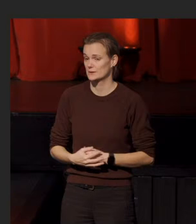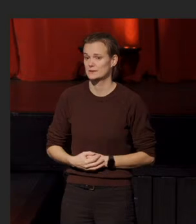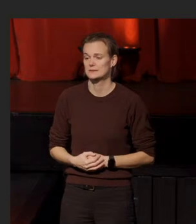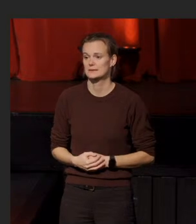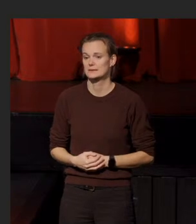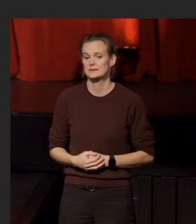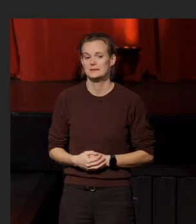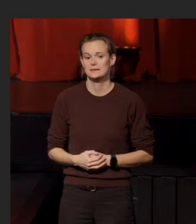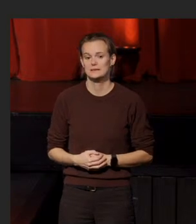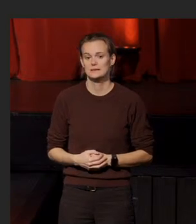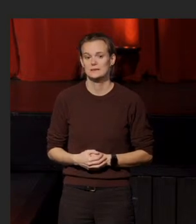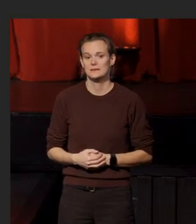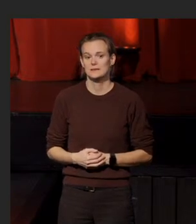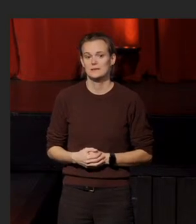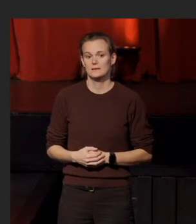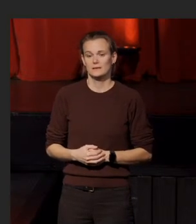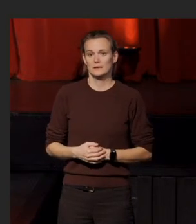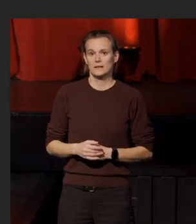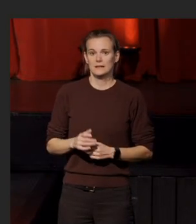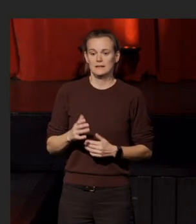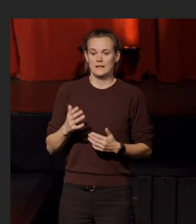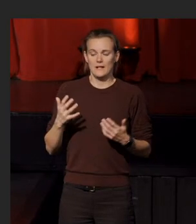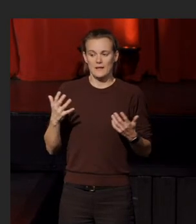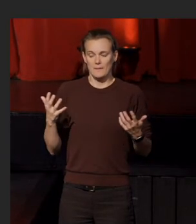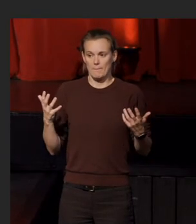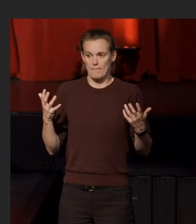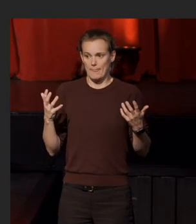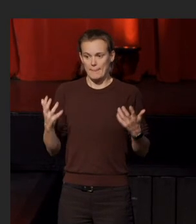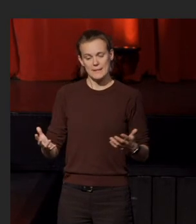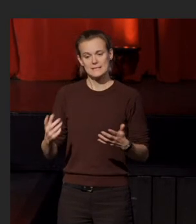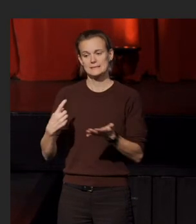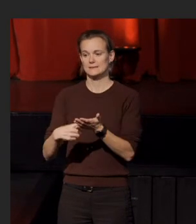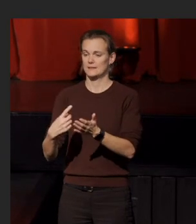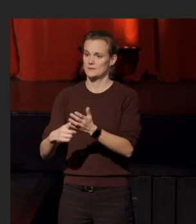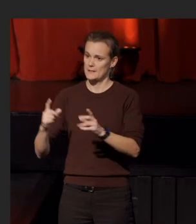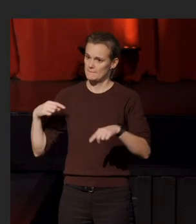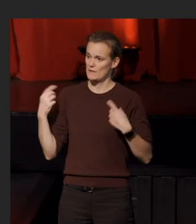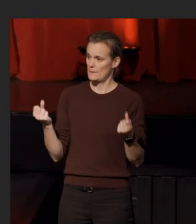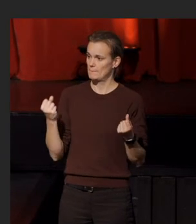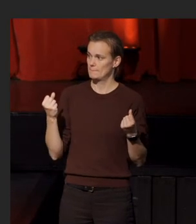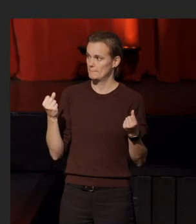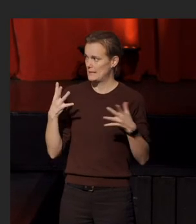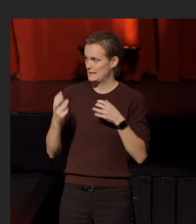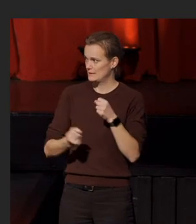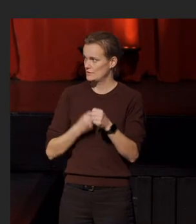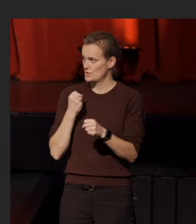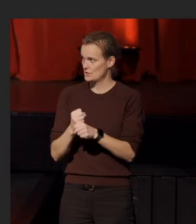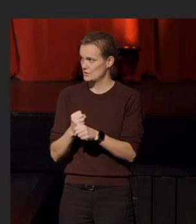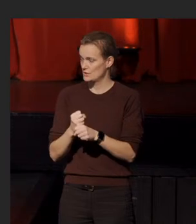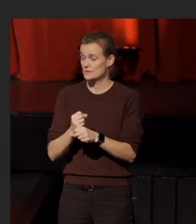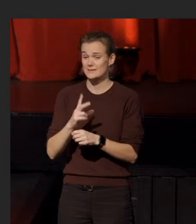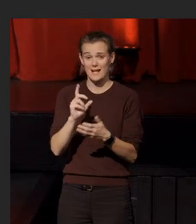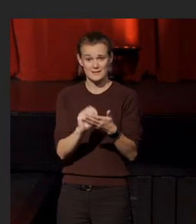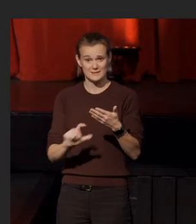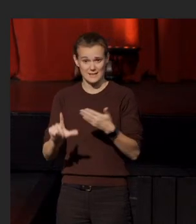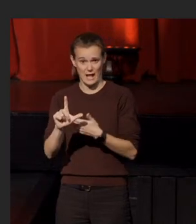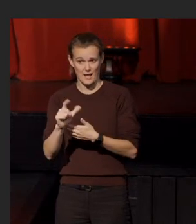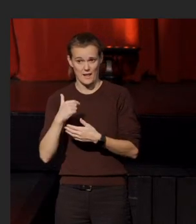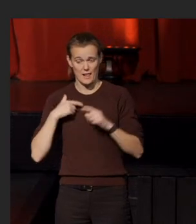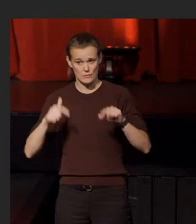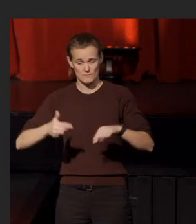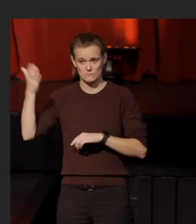set of conversations that I think has been going on for a lot of years. I actually gave a talk at Dal before the 2019 federal